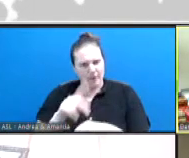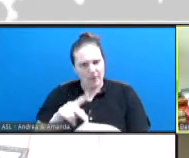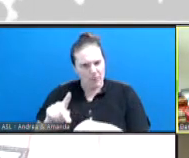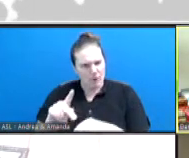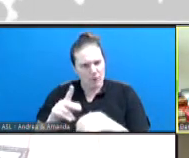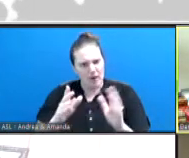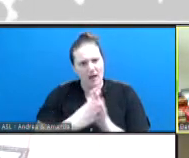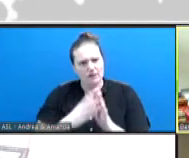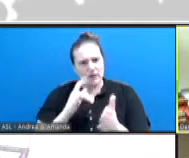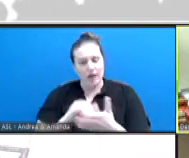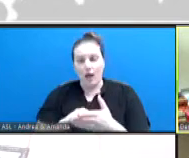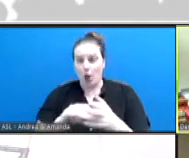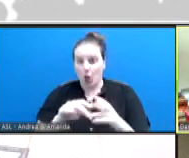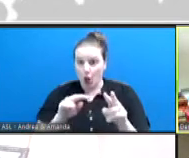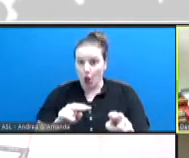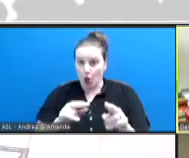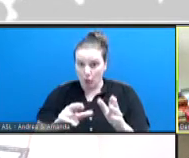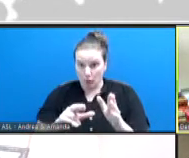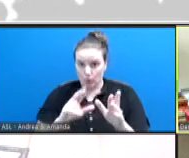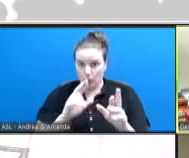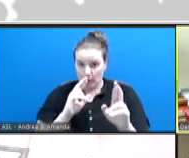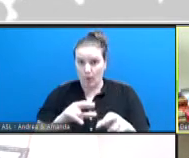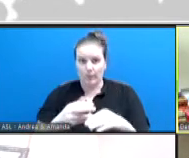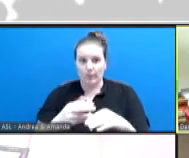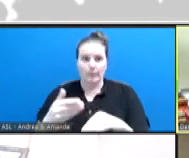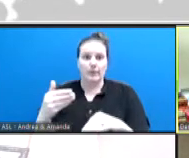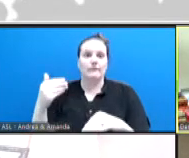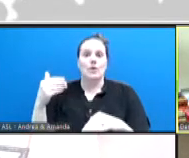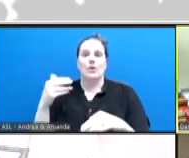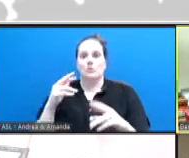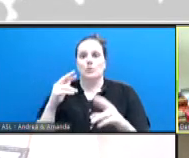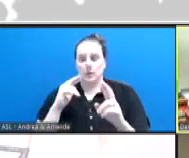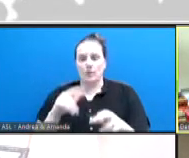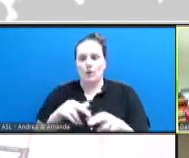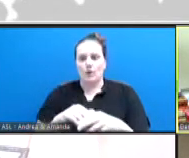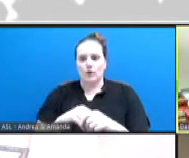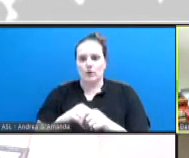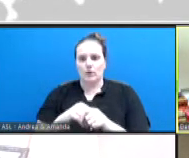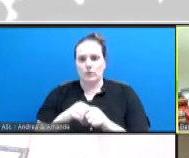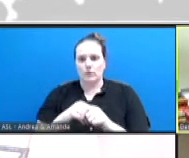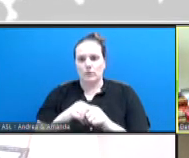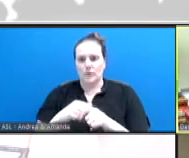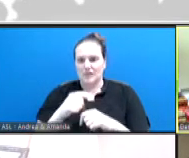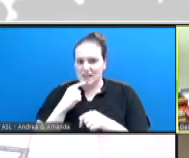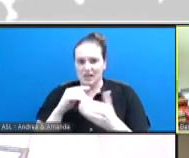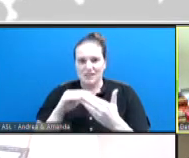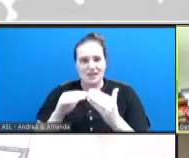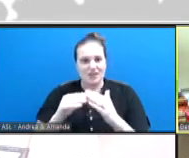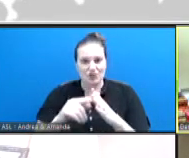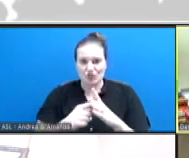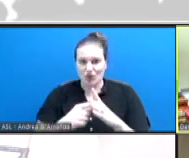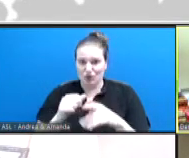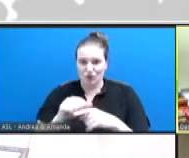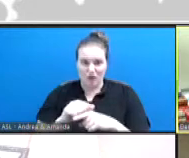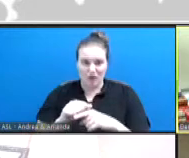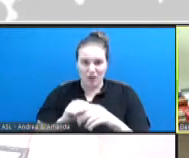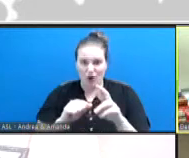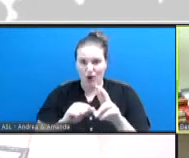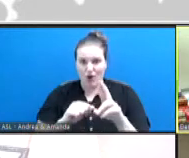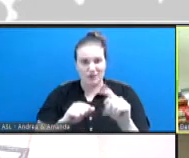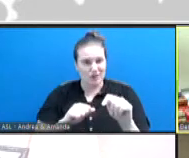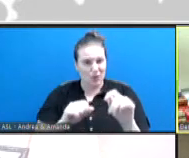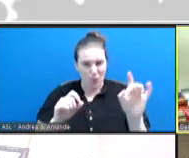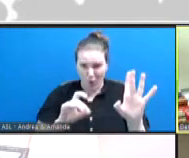And if you look at our report, previous reports, you'll see that we said the city started training RRT and they did a horrible